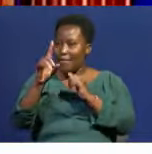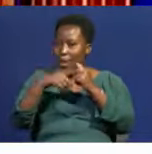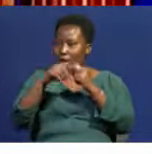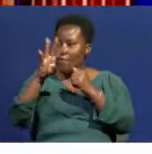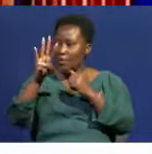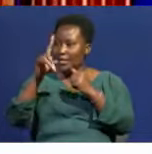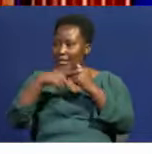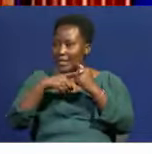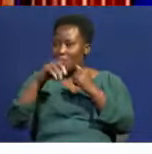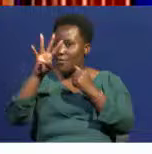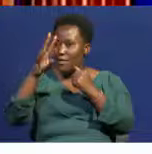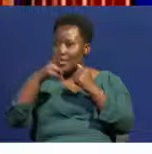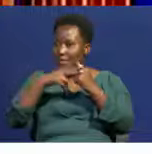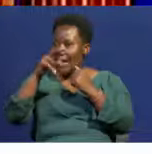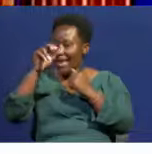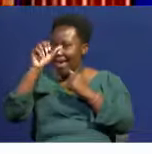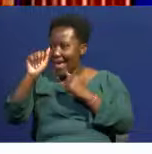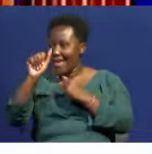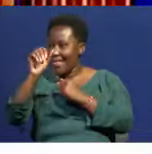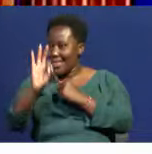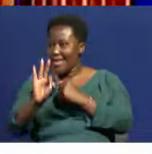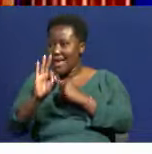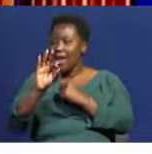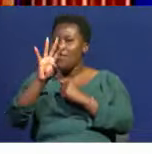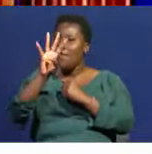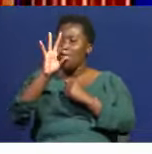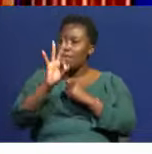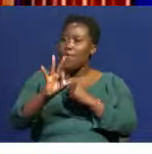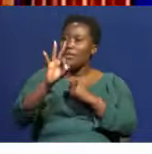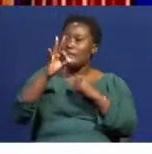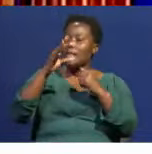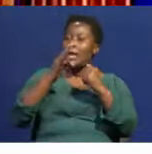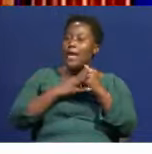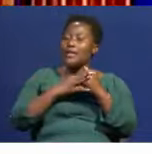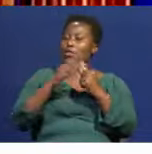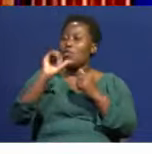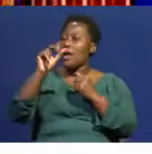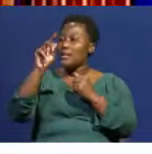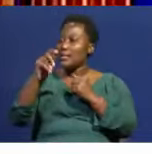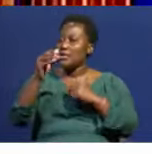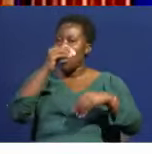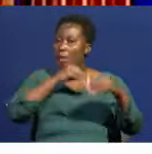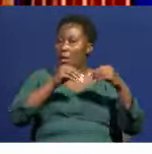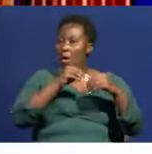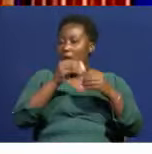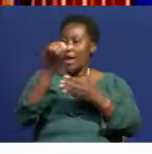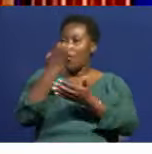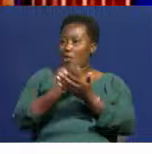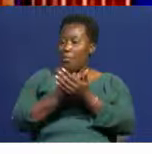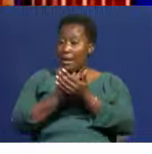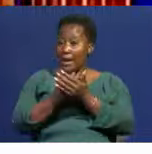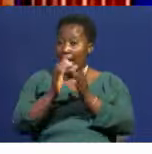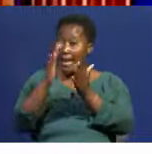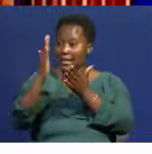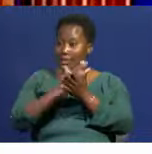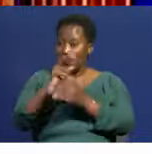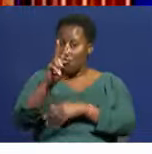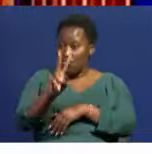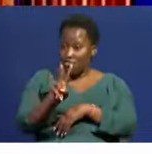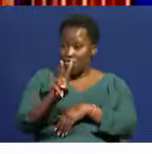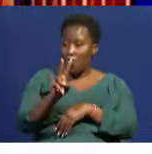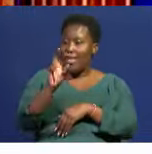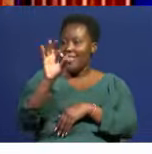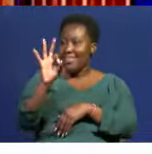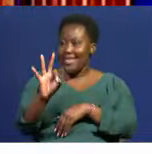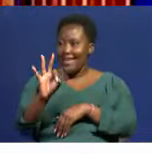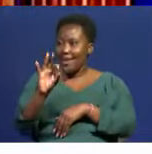46, 47(a)(3), and 48(1) of the Anti-Corruption and Economic Crimes Act, and Sections 2,